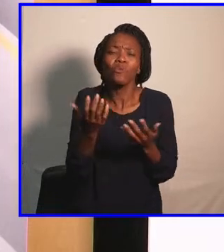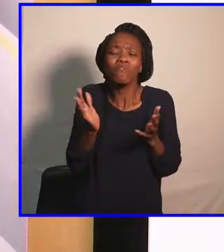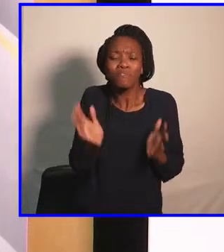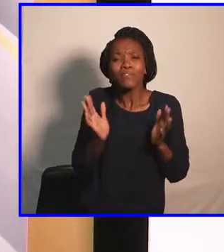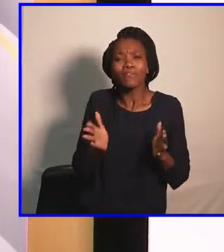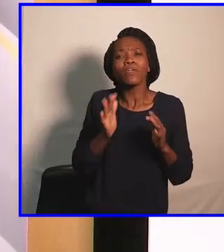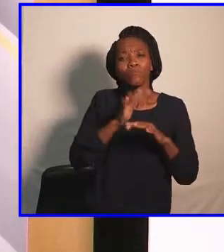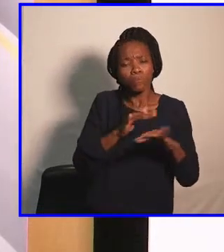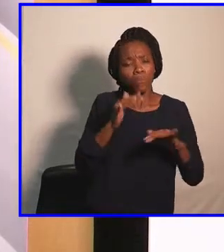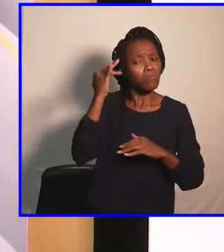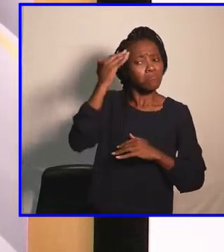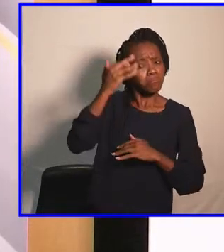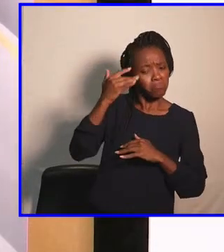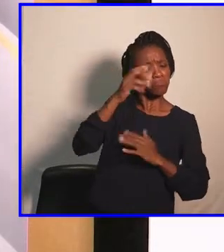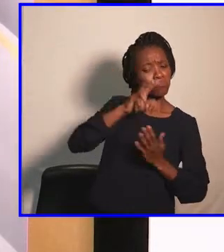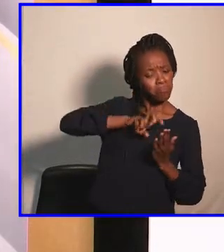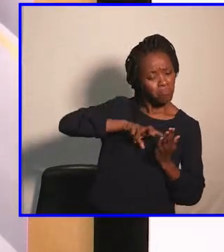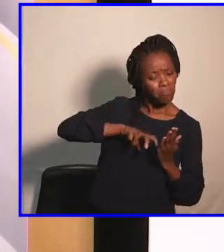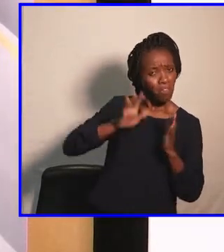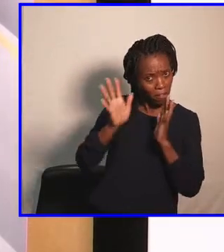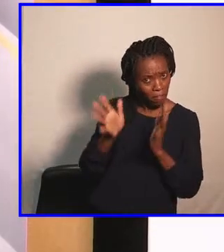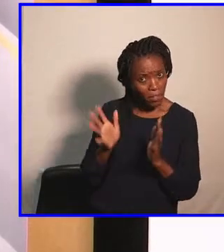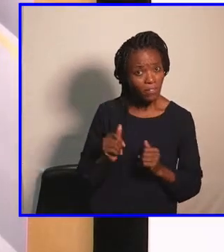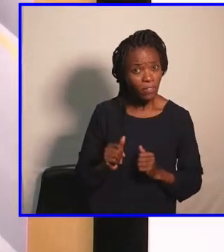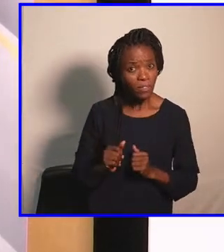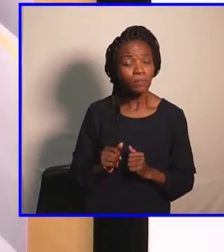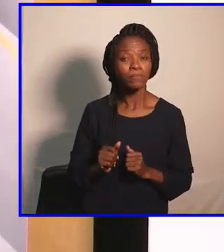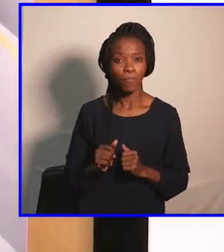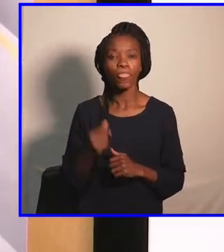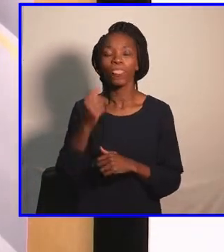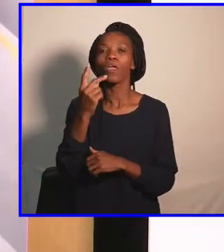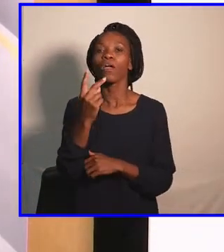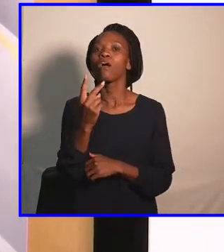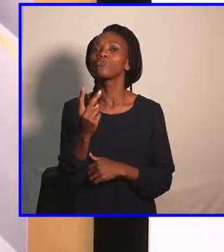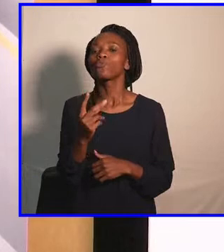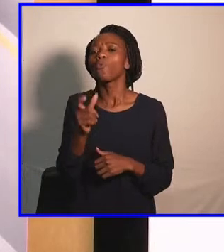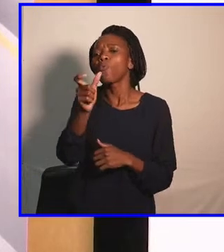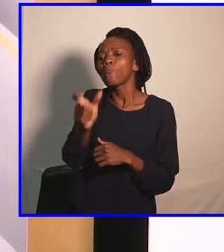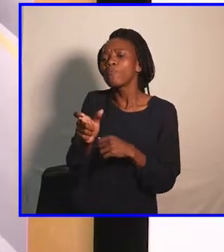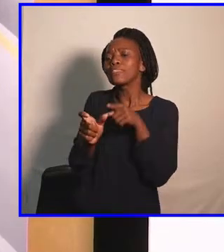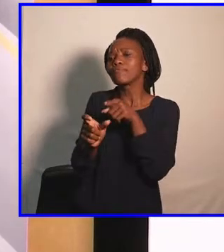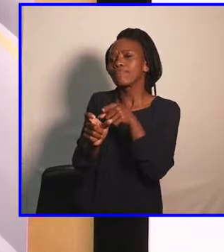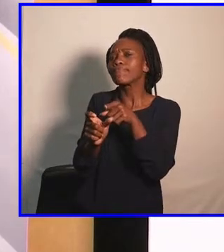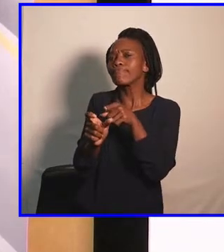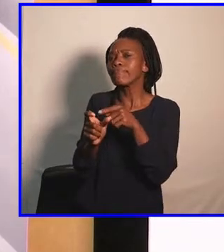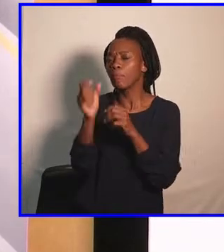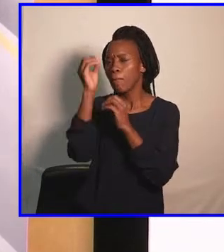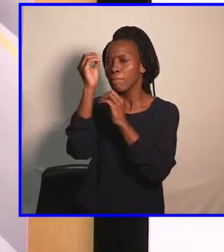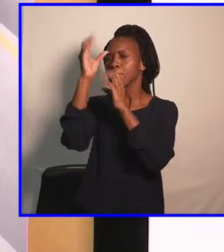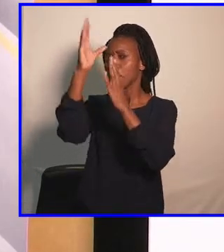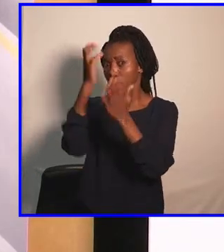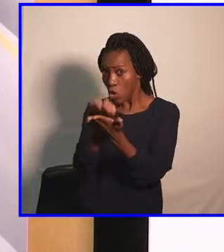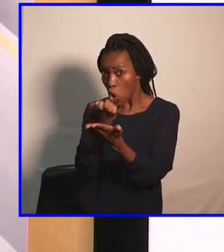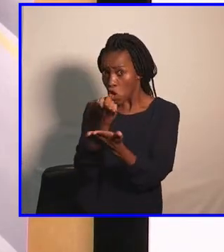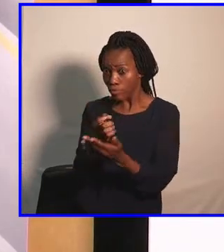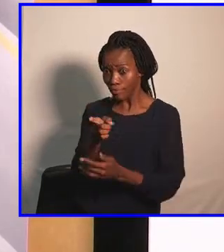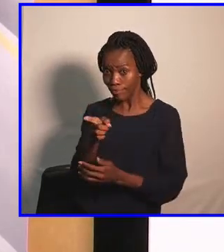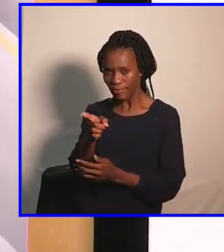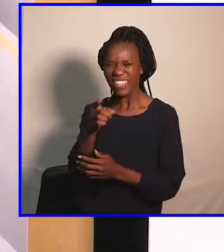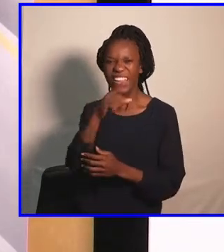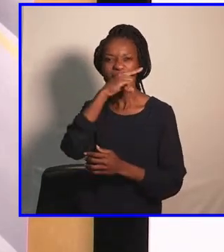theoretically and empirically by one economist, Arthur